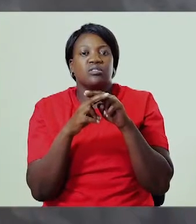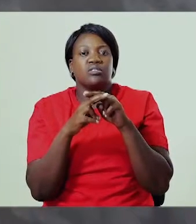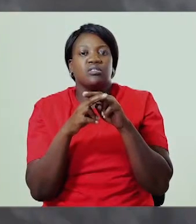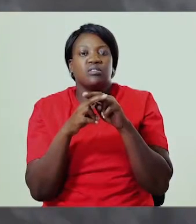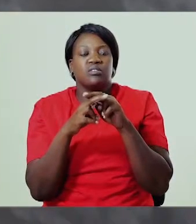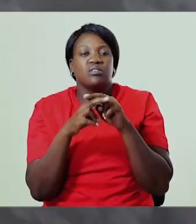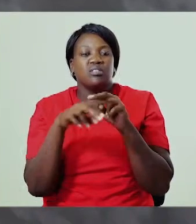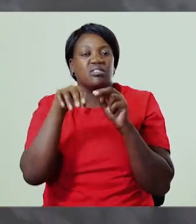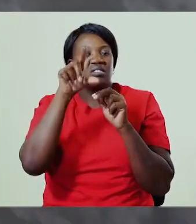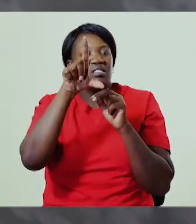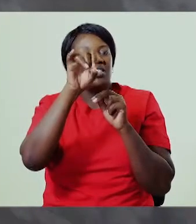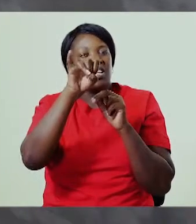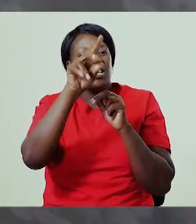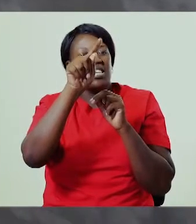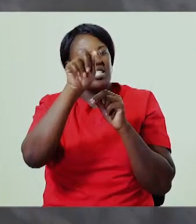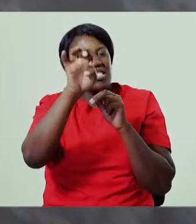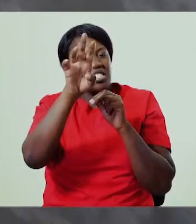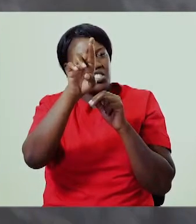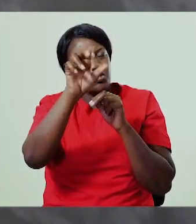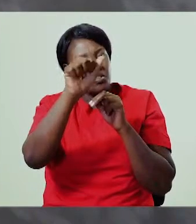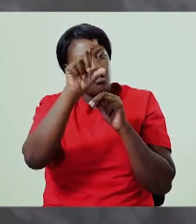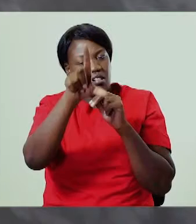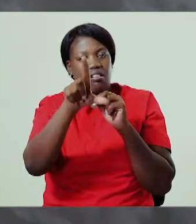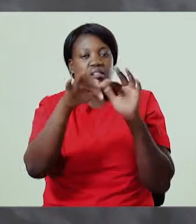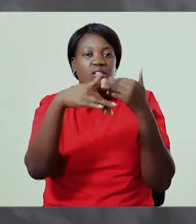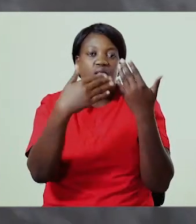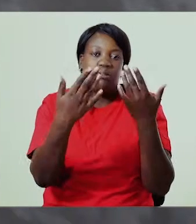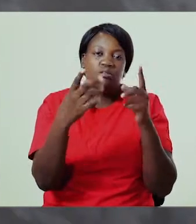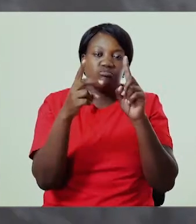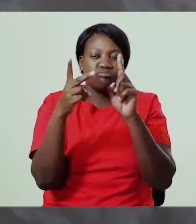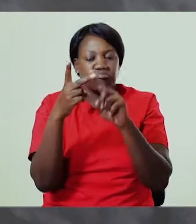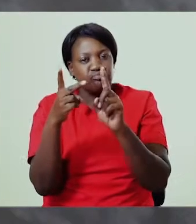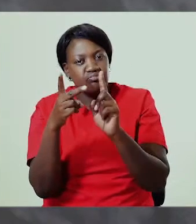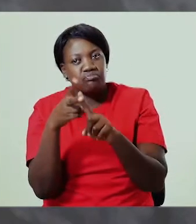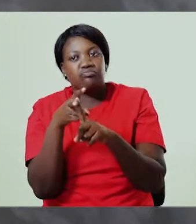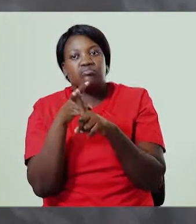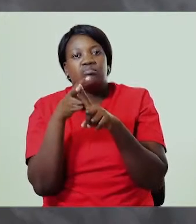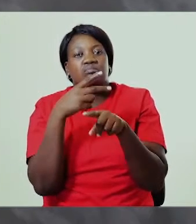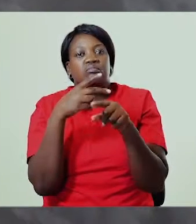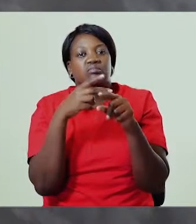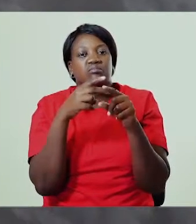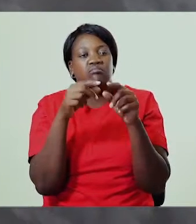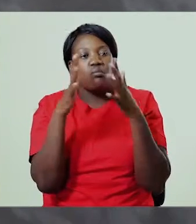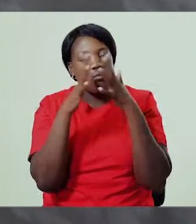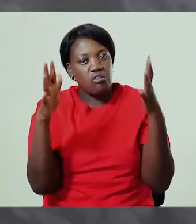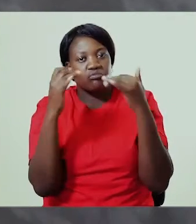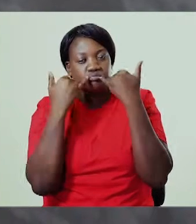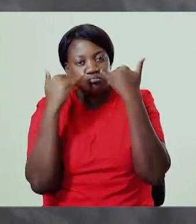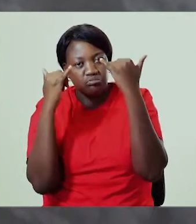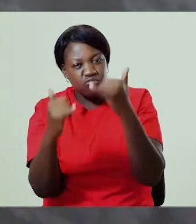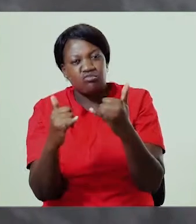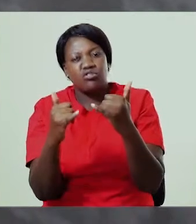either be literal or figurative, formal or informal, detailed or